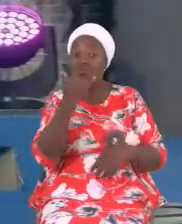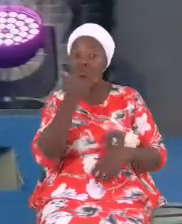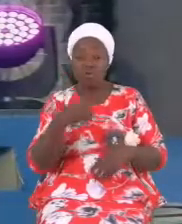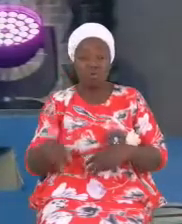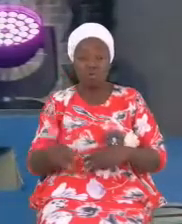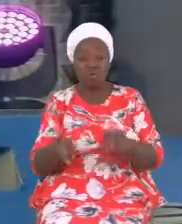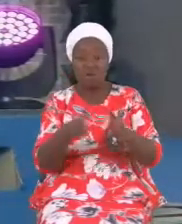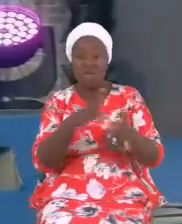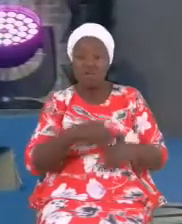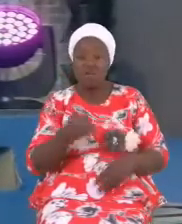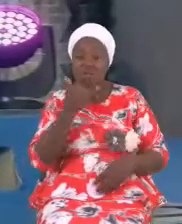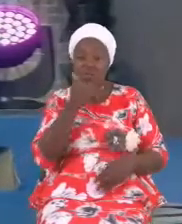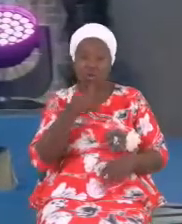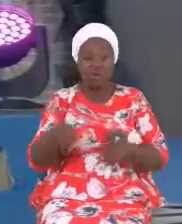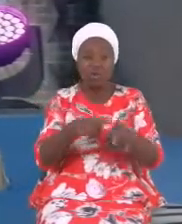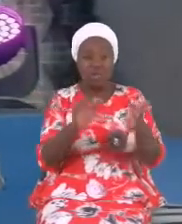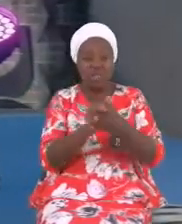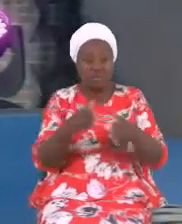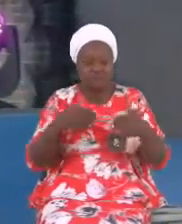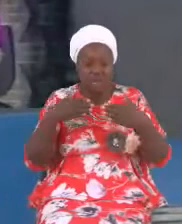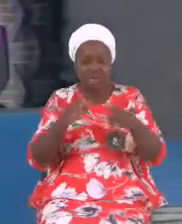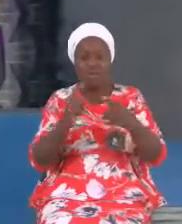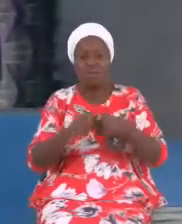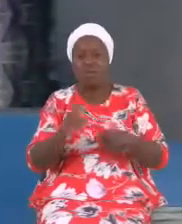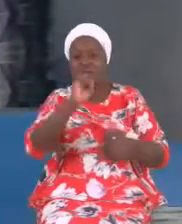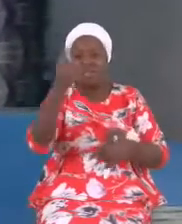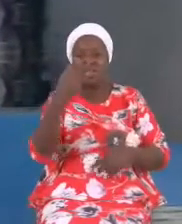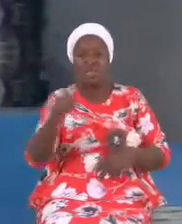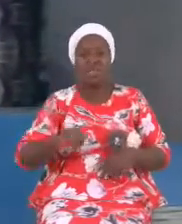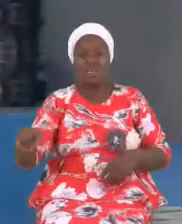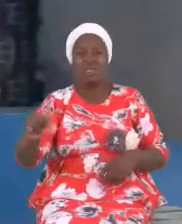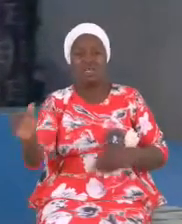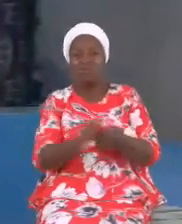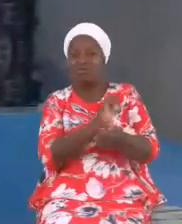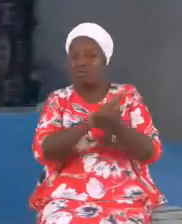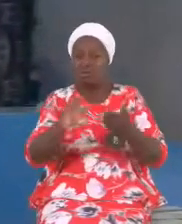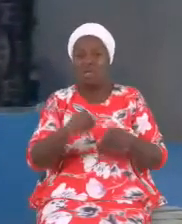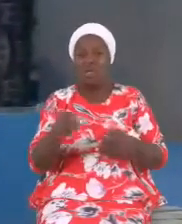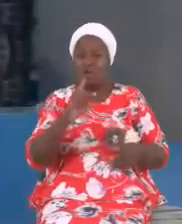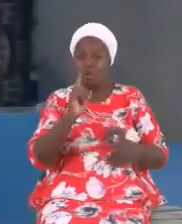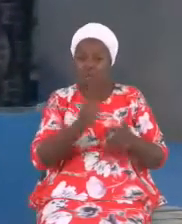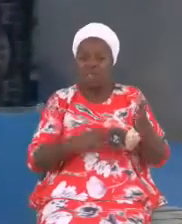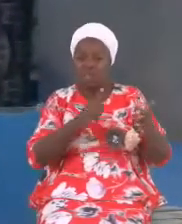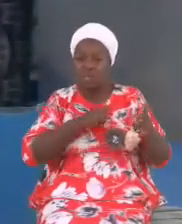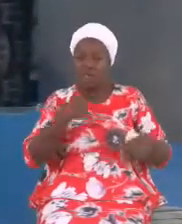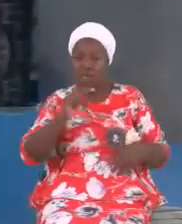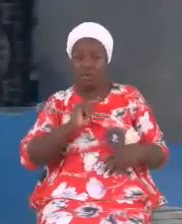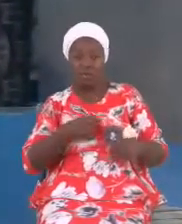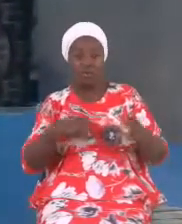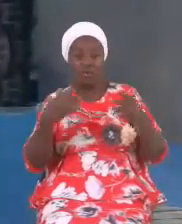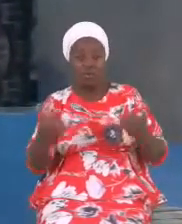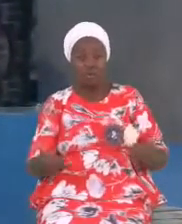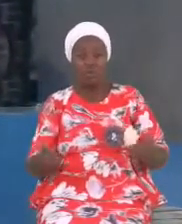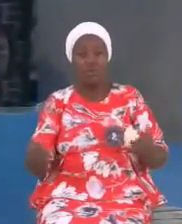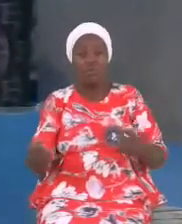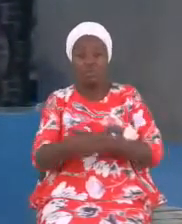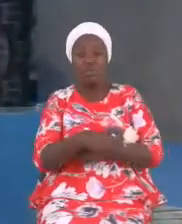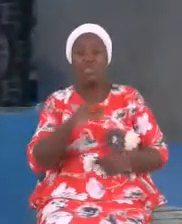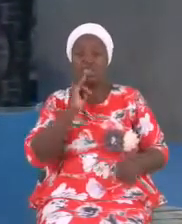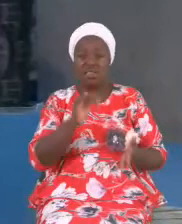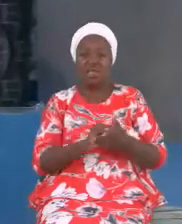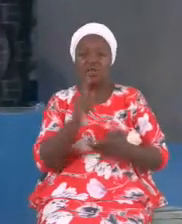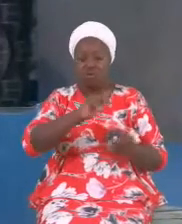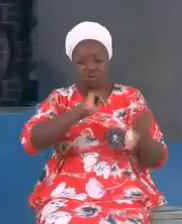going to lead to eternal perdition. What the Lord is saying today is that you turn, and as you turn around, you now follow